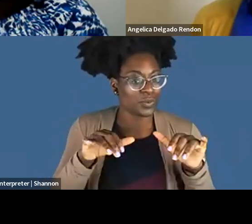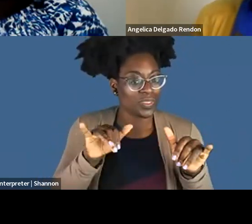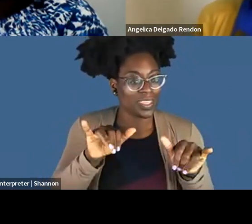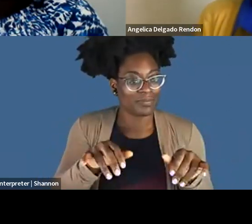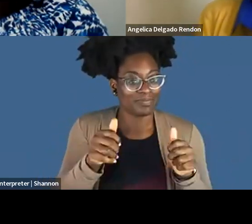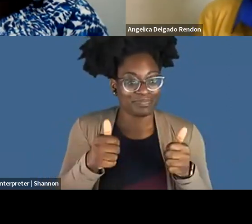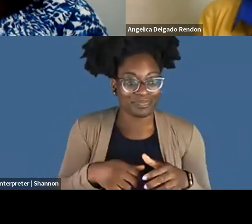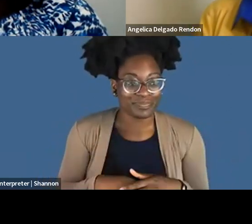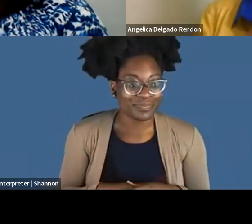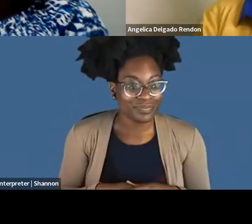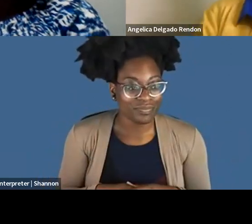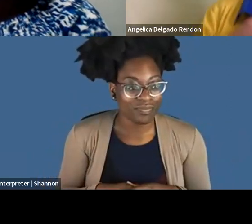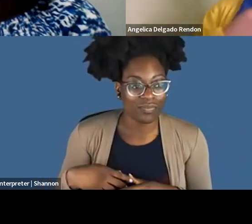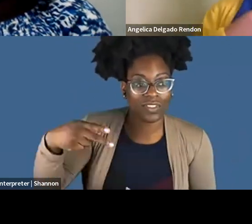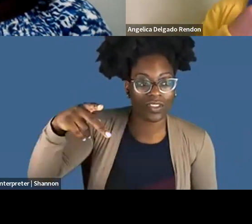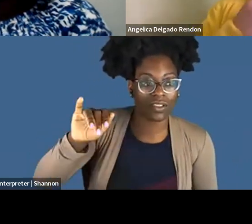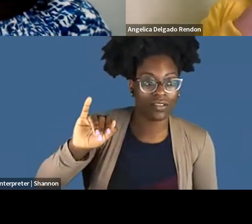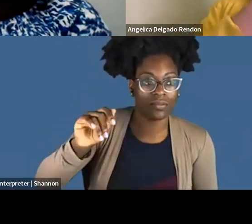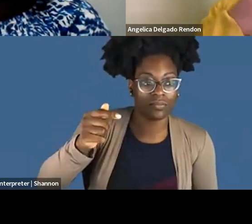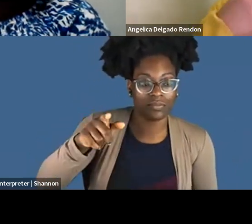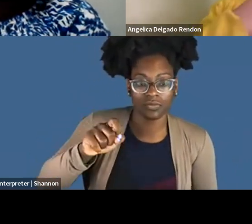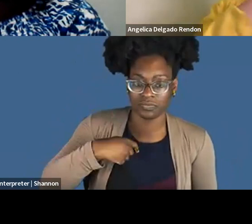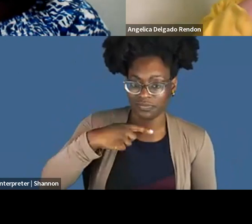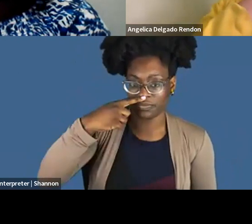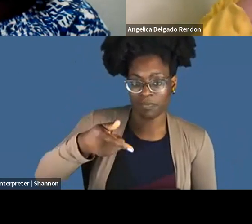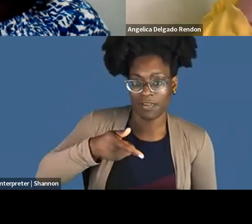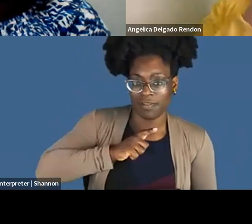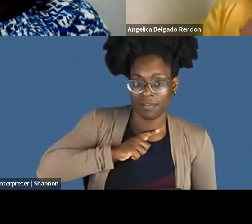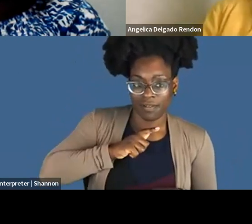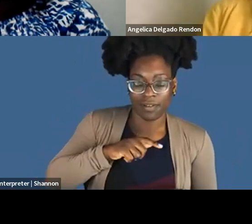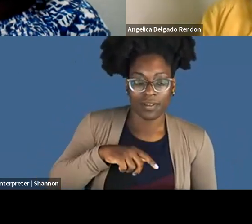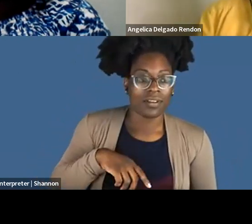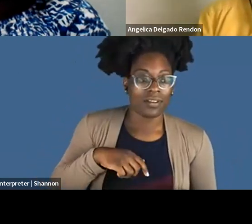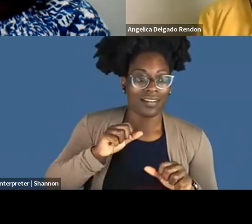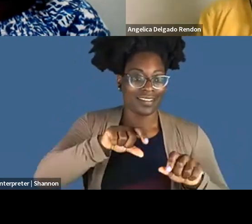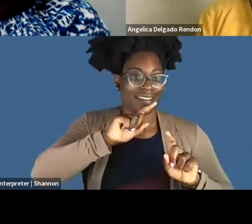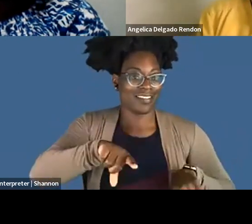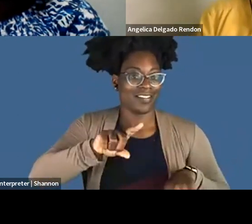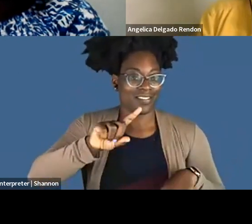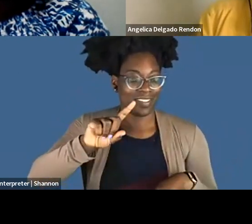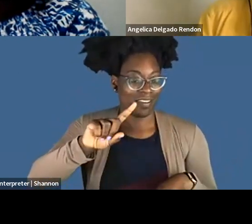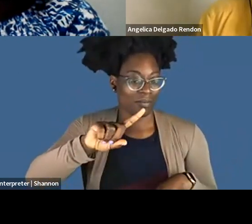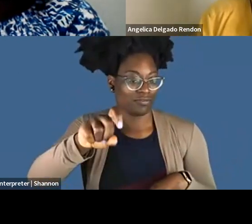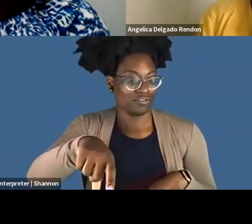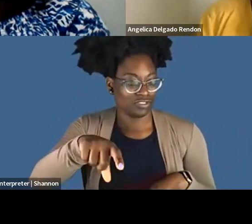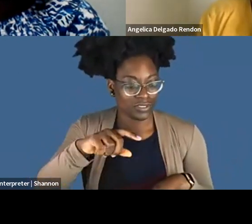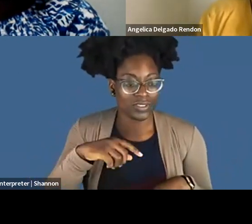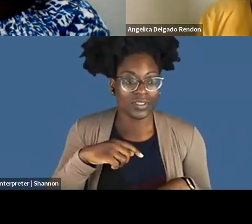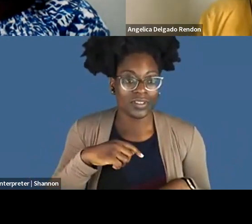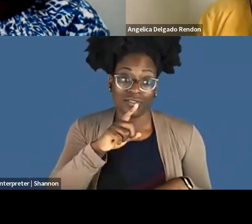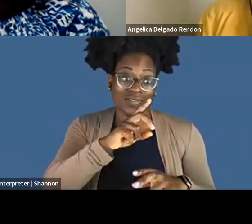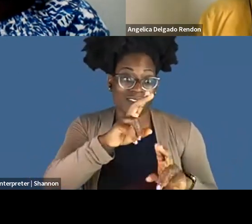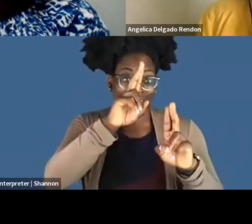Yeah, well, I can go ahead and start in terms of the first question. I'm honored to be